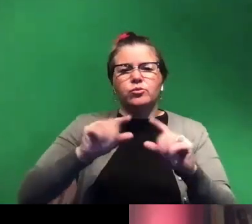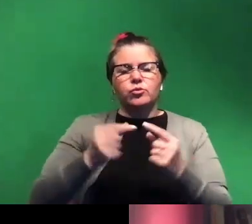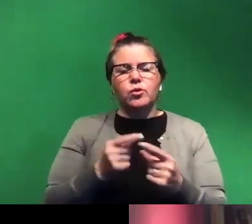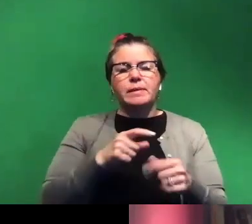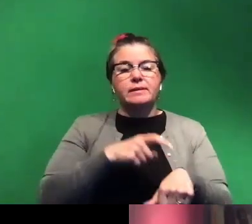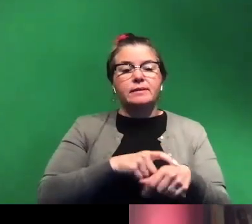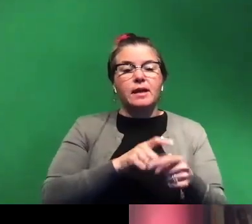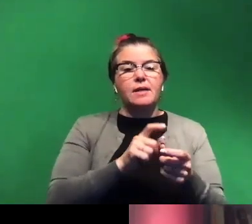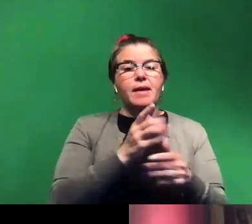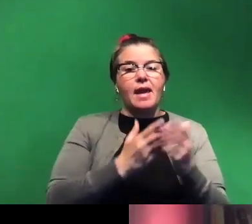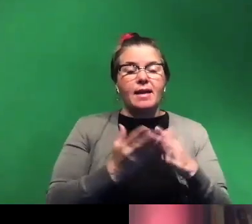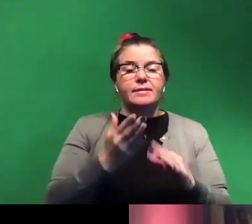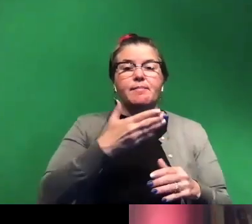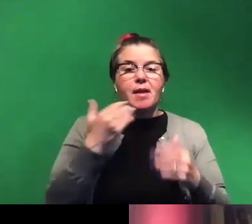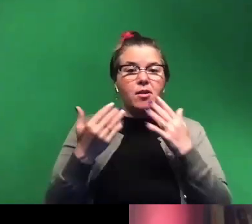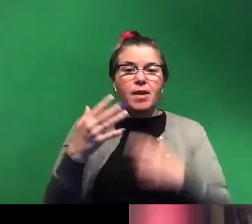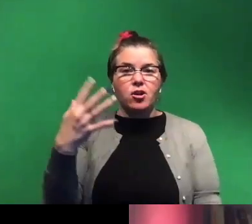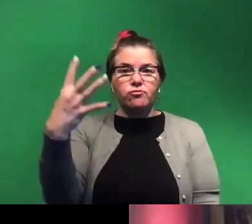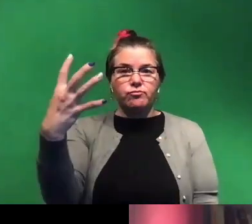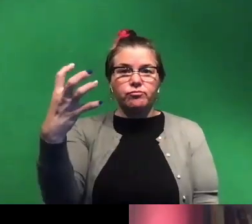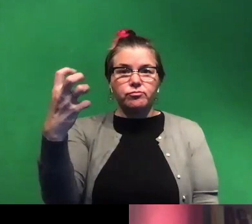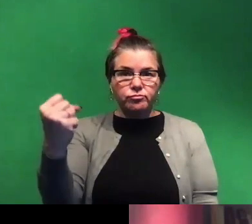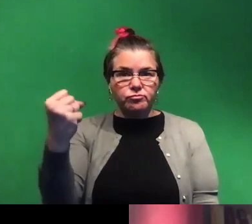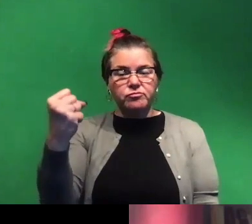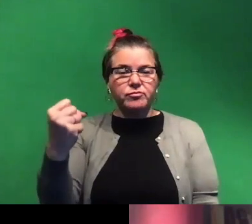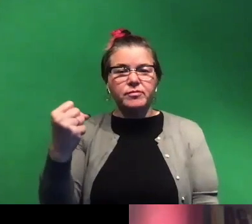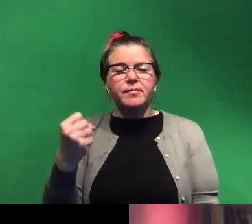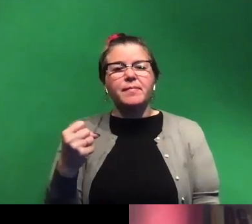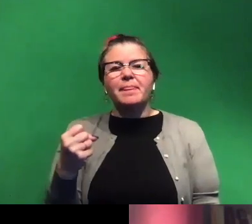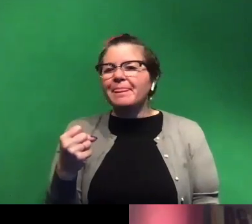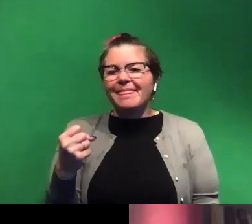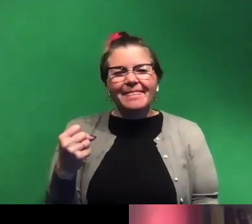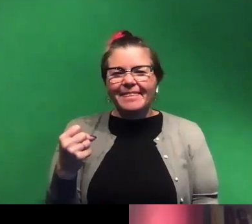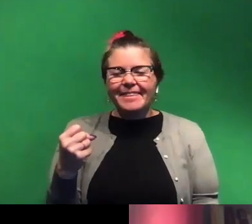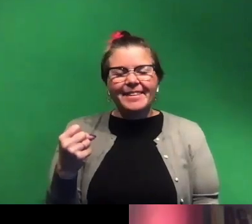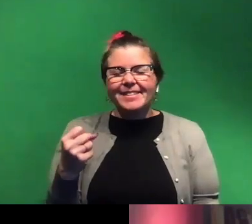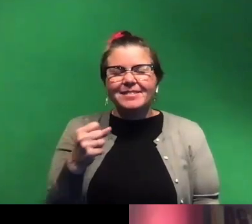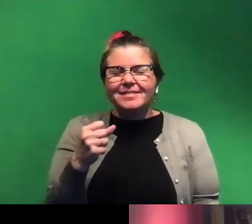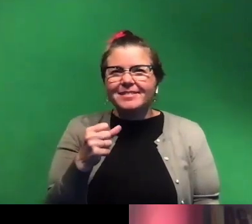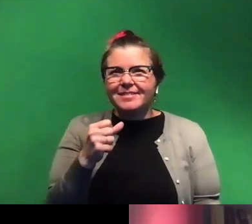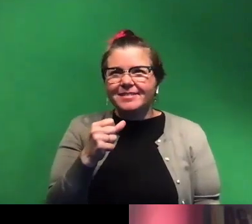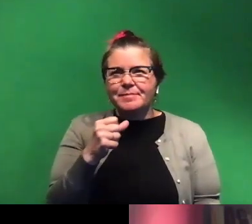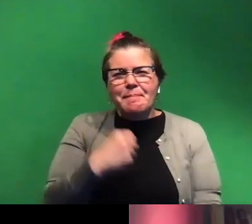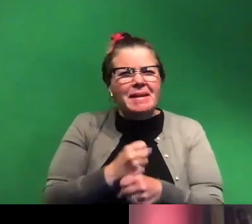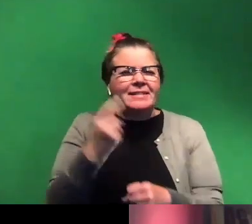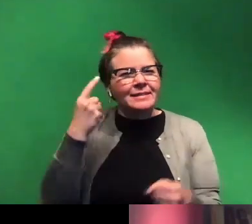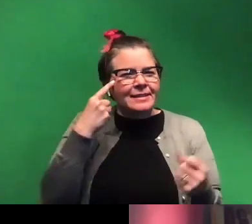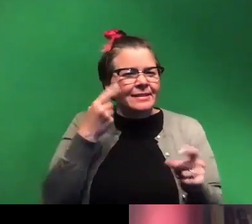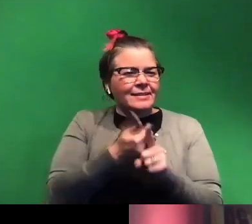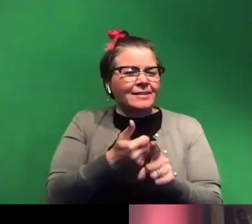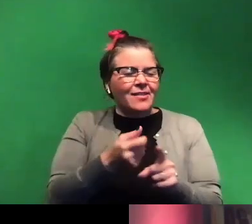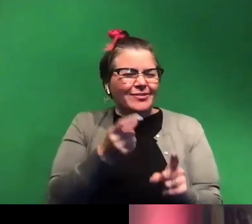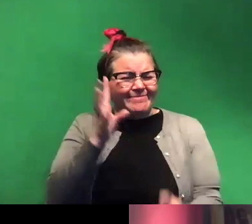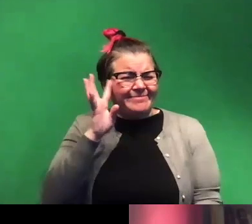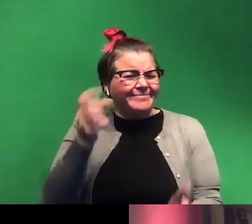hands became better and better at making a fist. But it doesn't track with the possible, like the whole argument doesn't make sense in and of itself. Right. So I heard